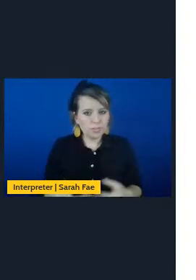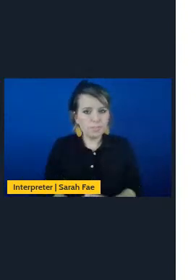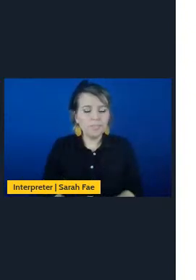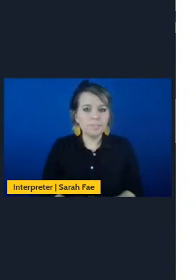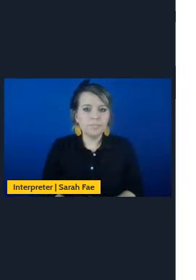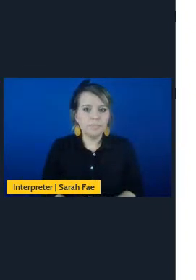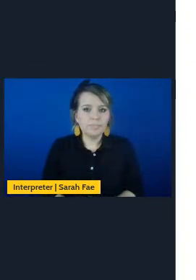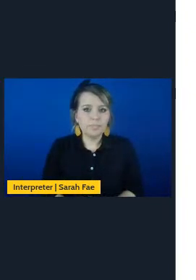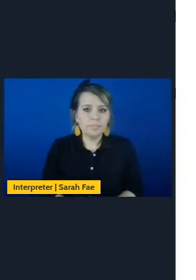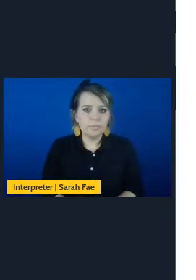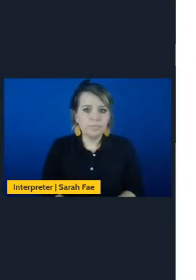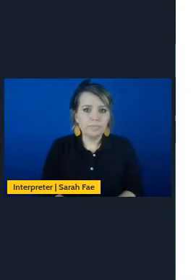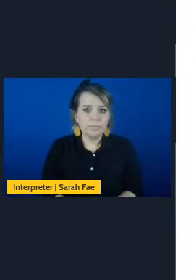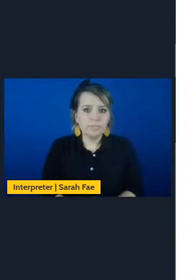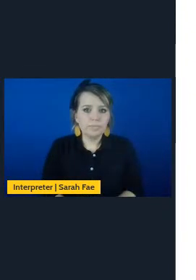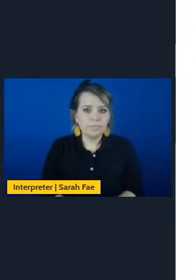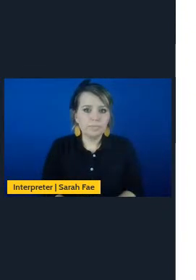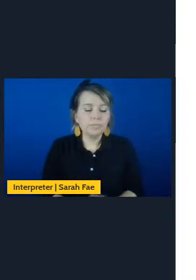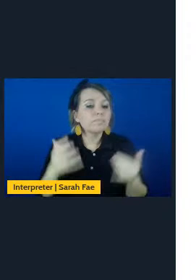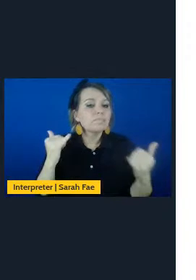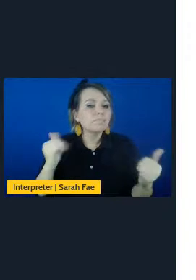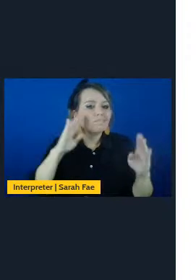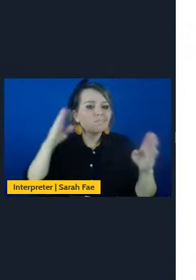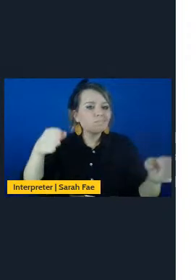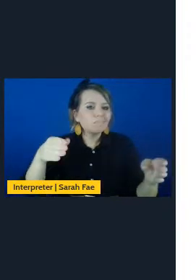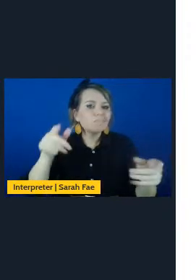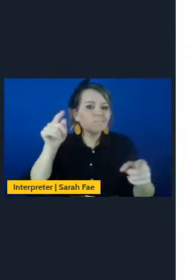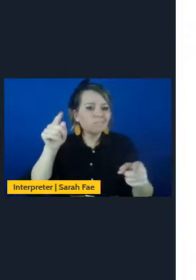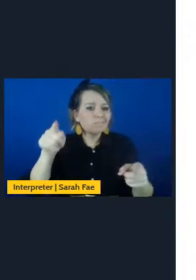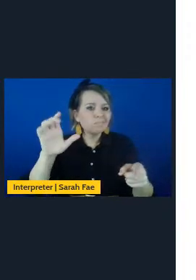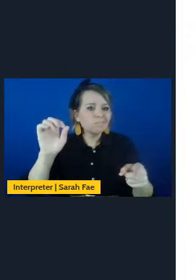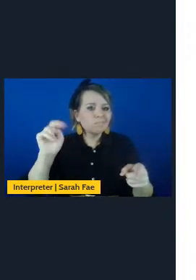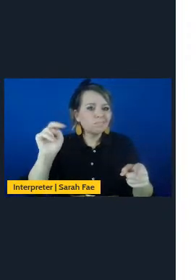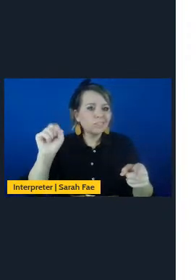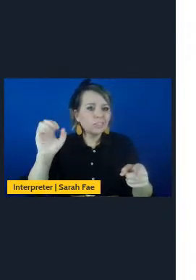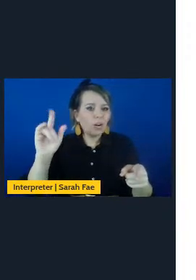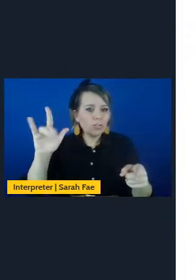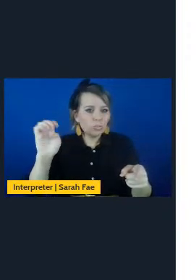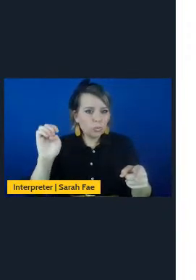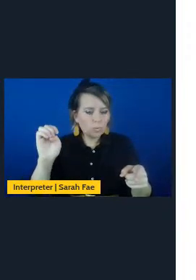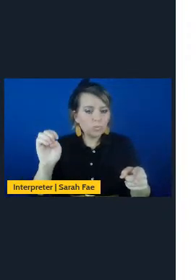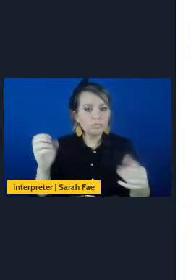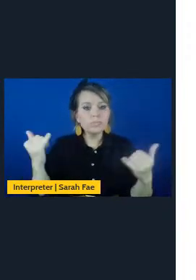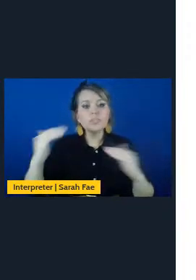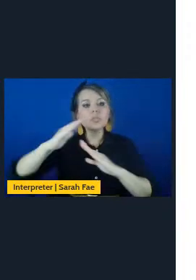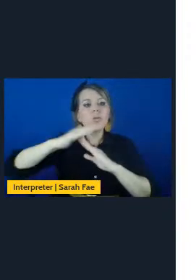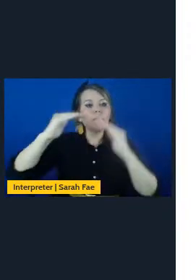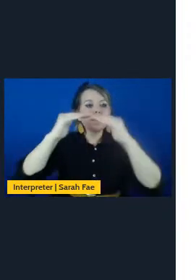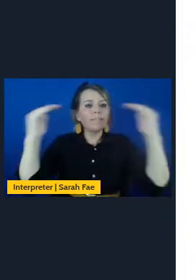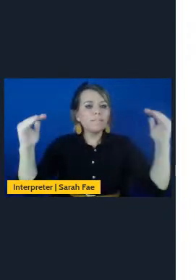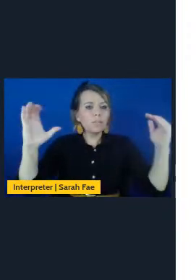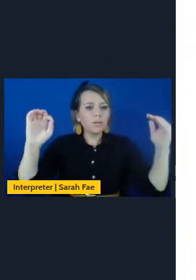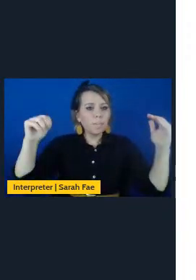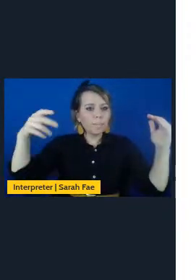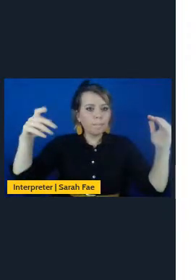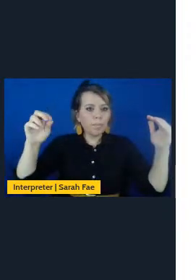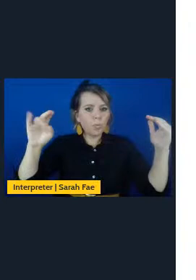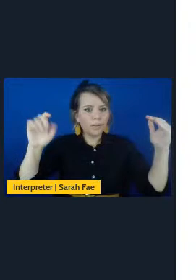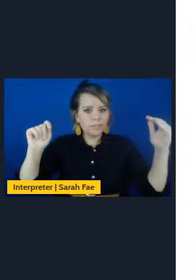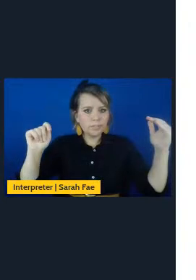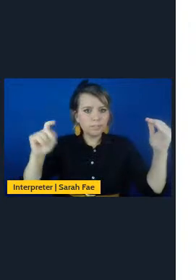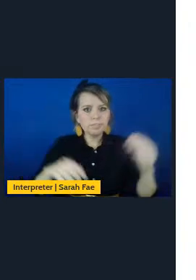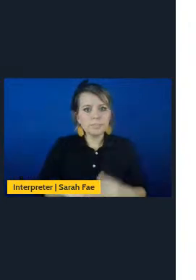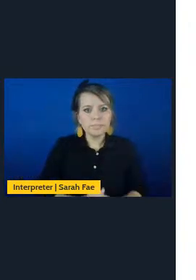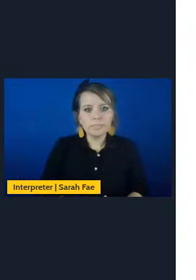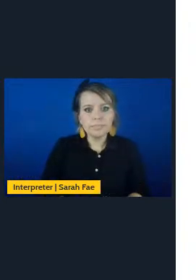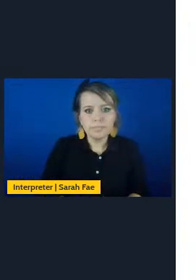that, let's look at the EC2 instances console. So here I have a few top-level components, my toolchain and my